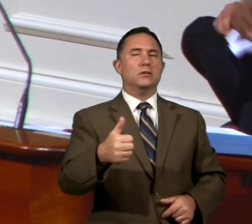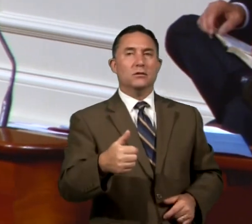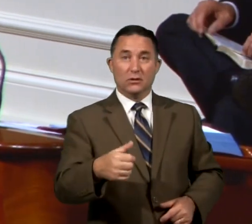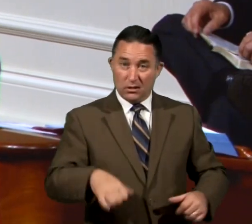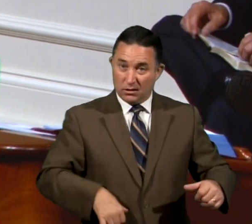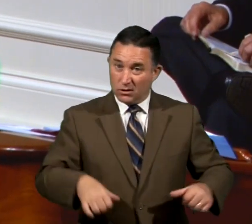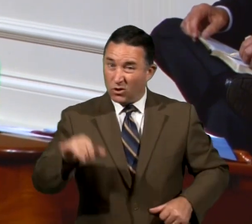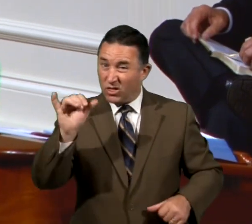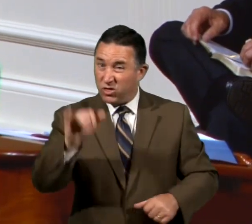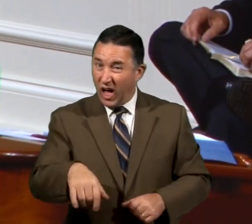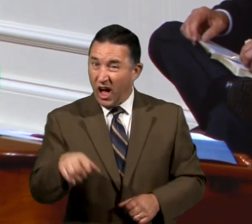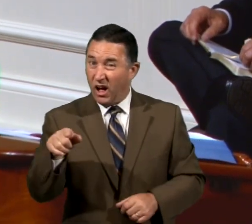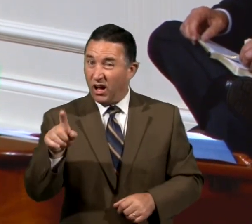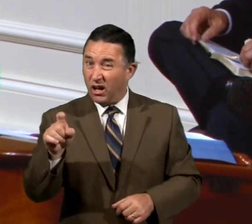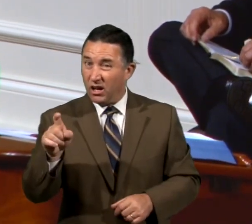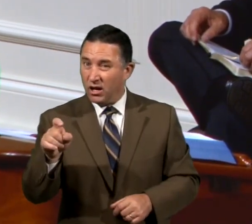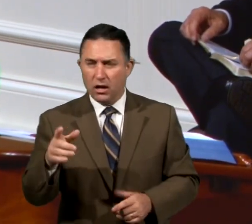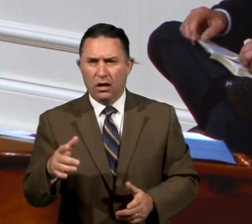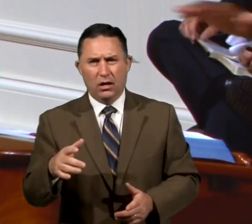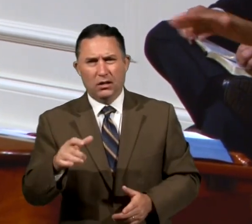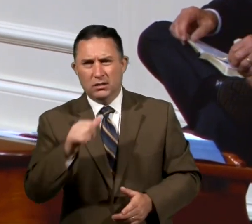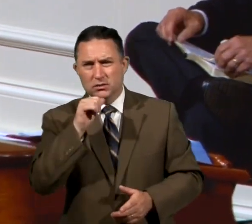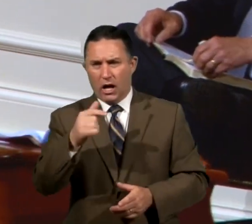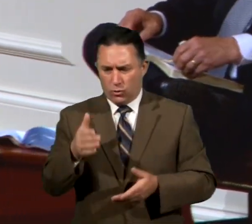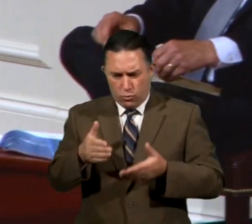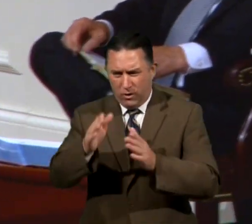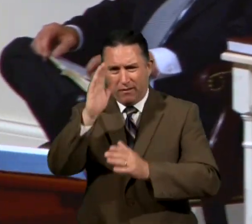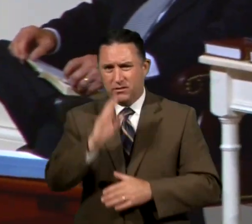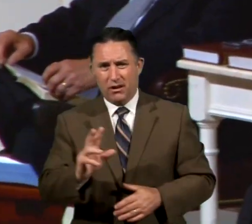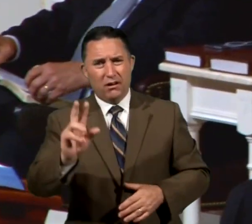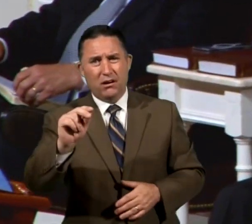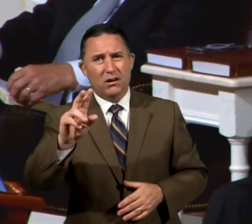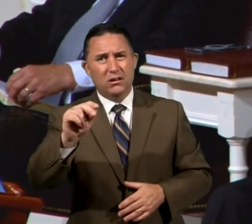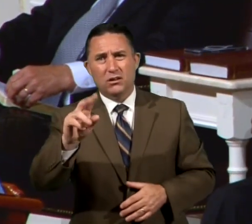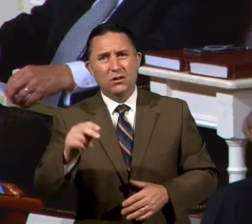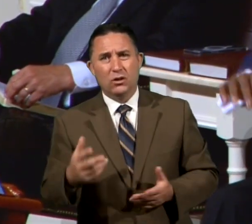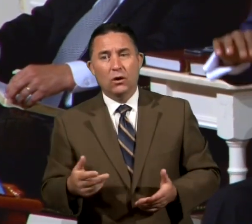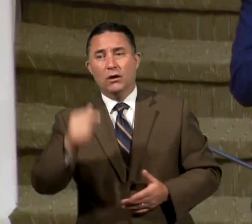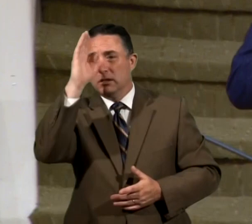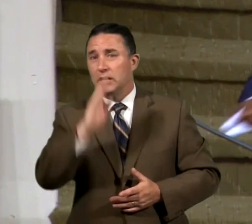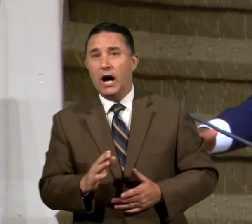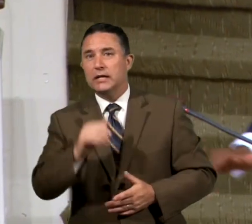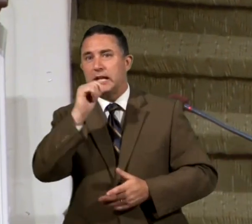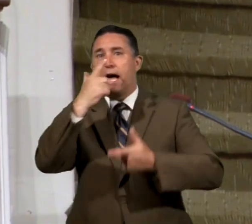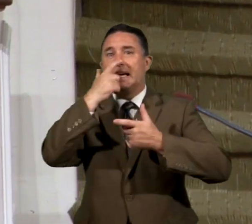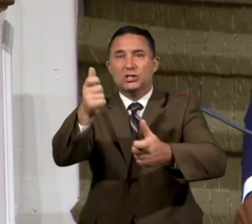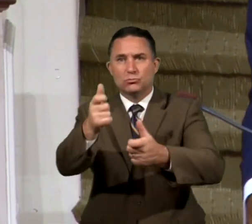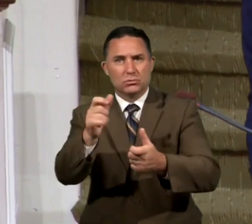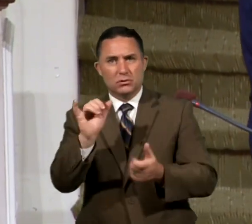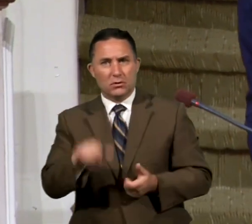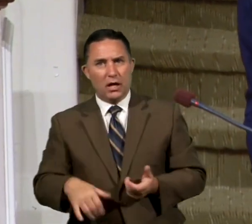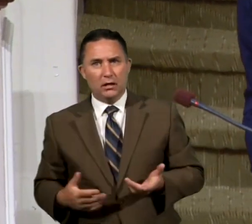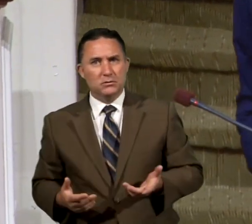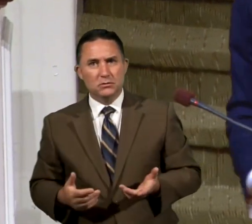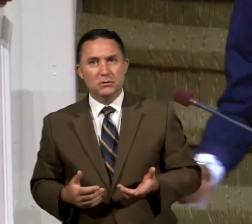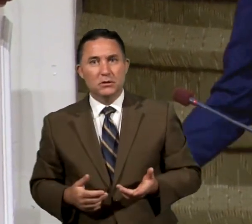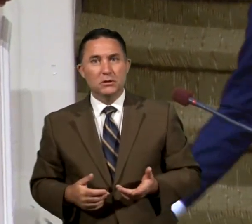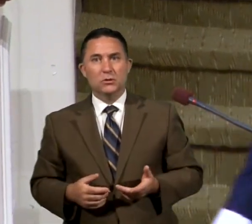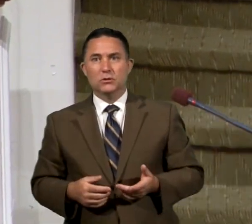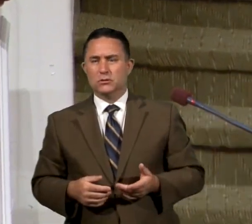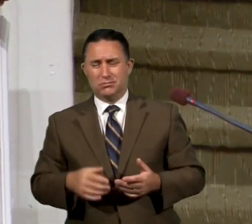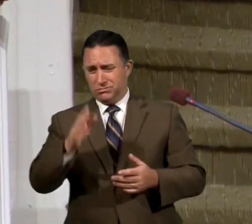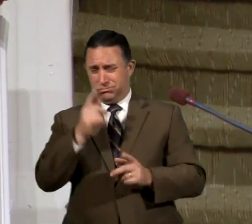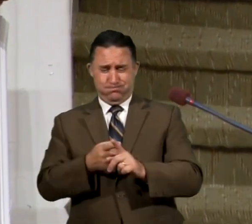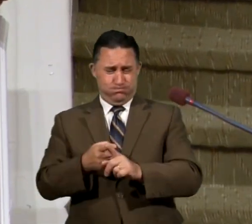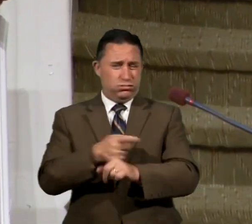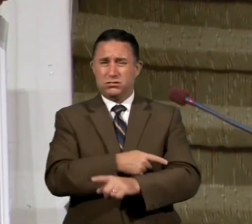you take glory in that. That's not the way of God. God is not interested in that. He's so far